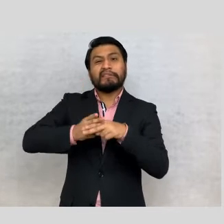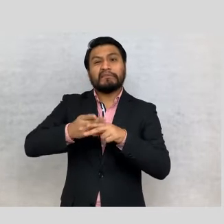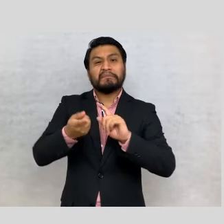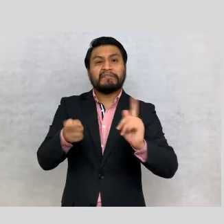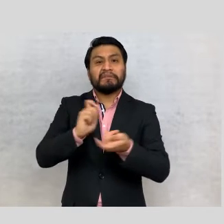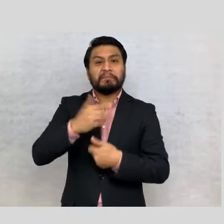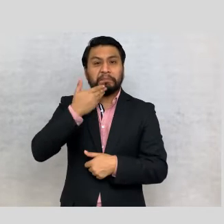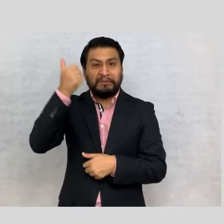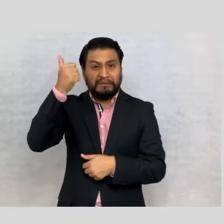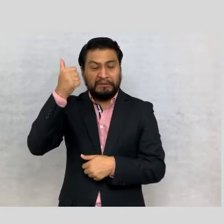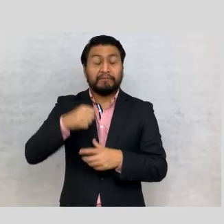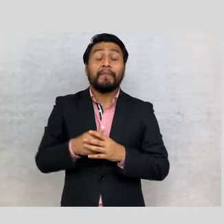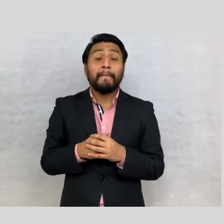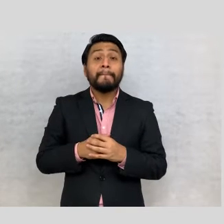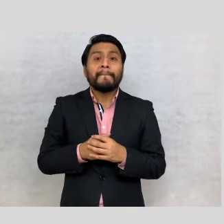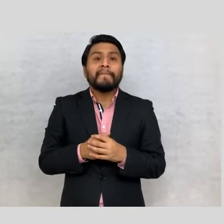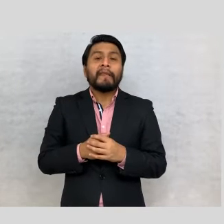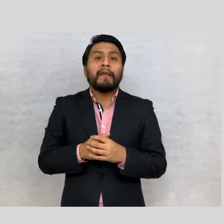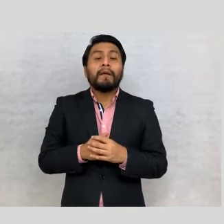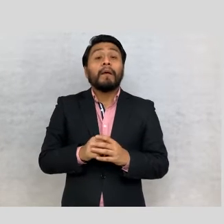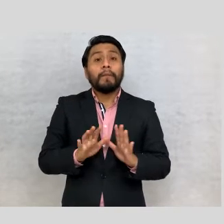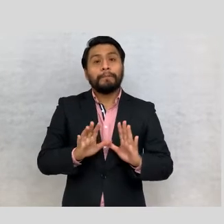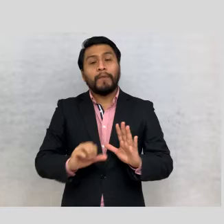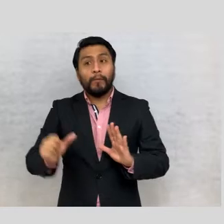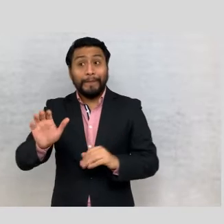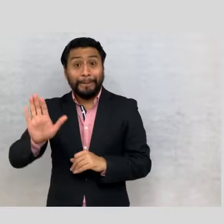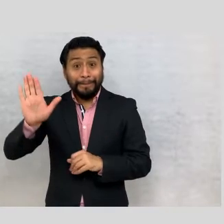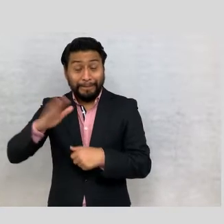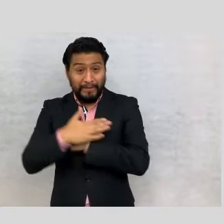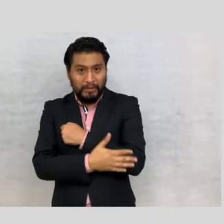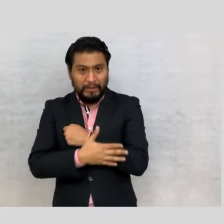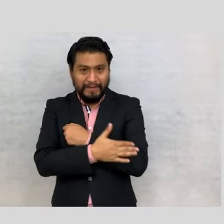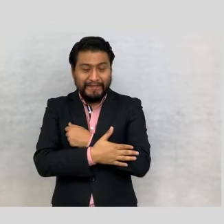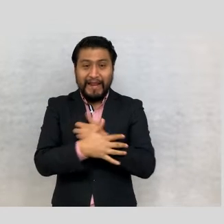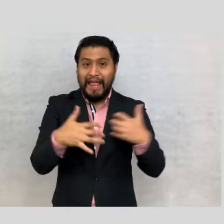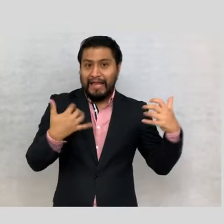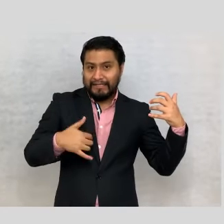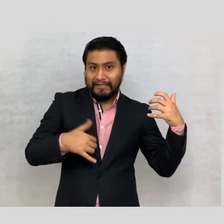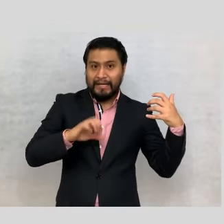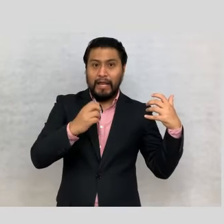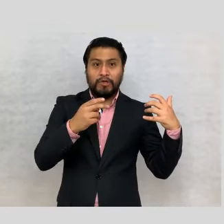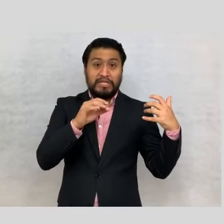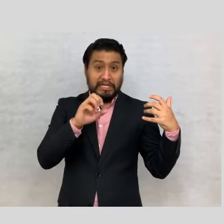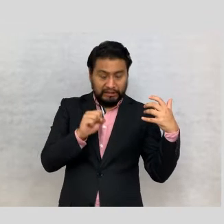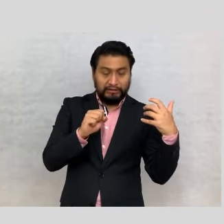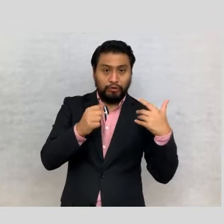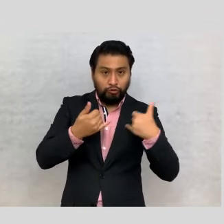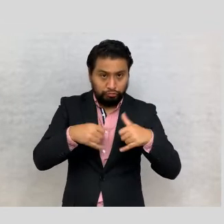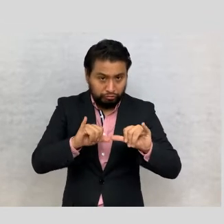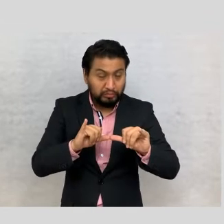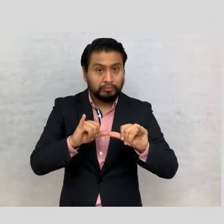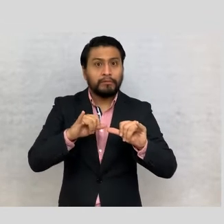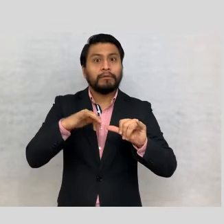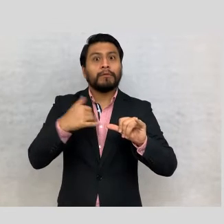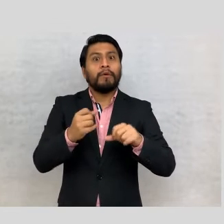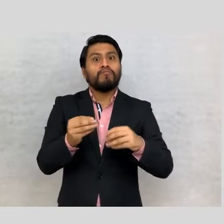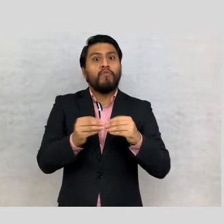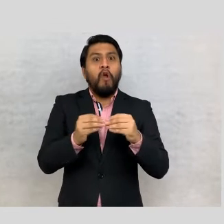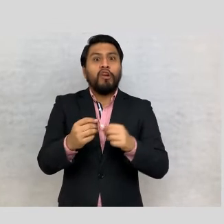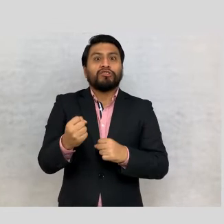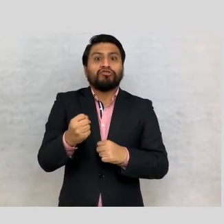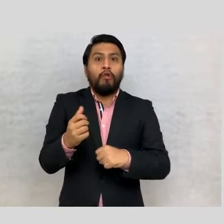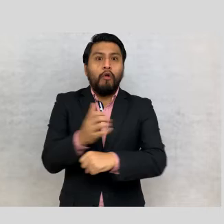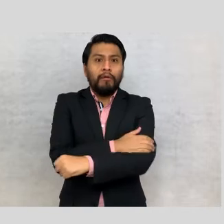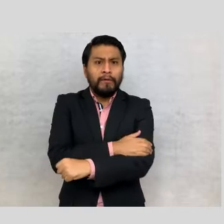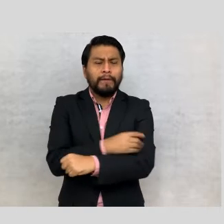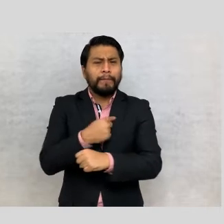Okay. On the other hand, in Argentina, eugenics continued and grew stronger. Why am